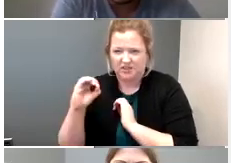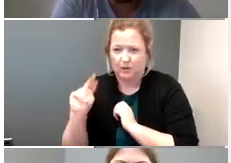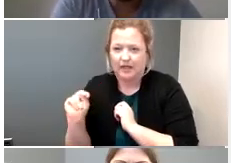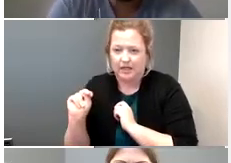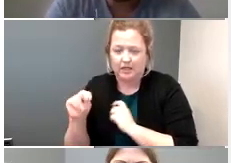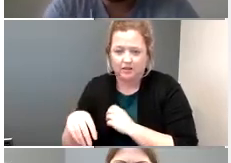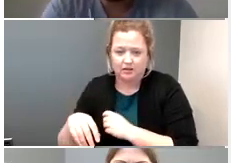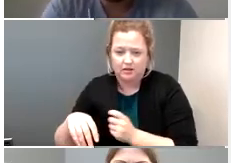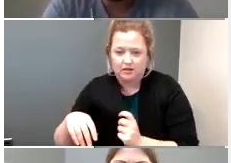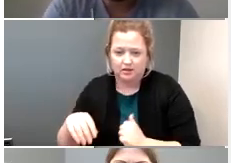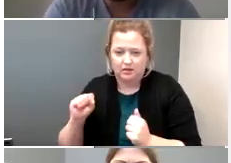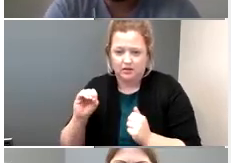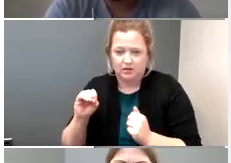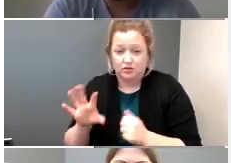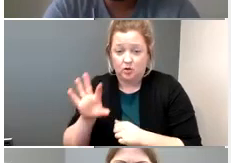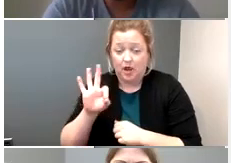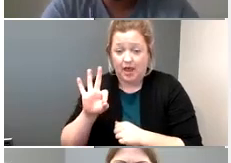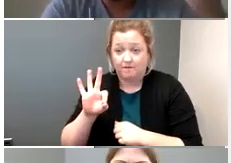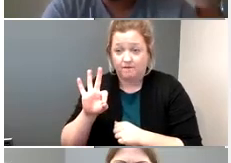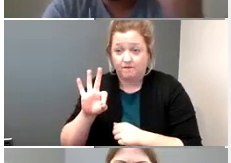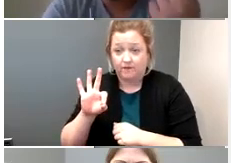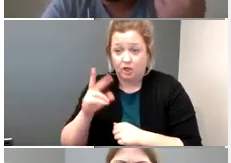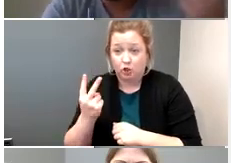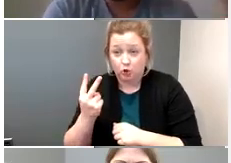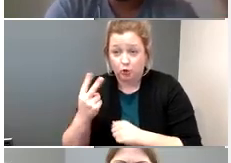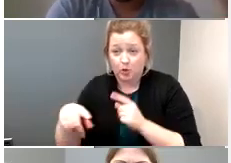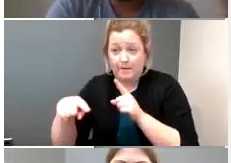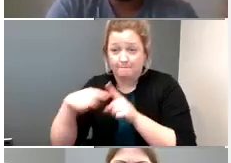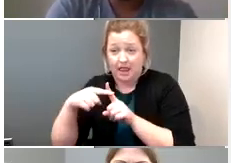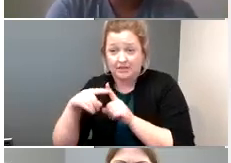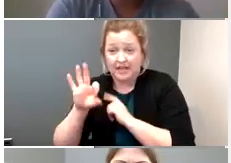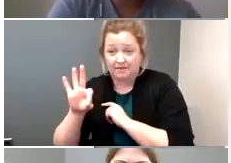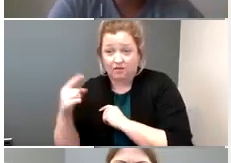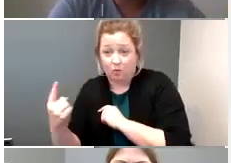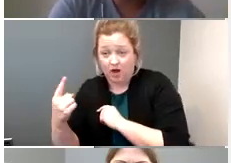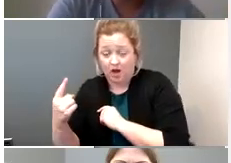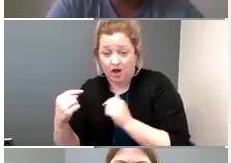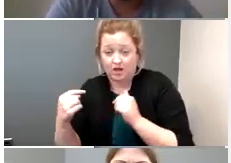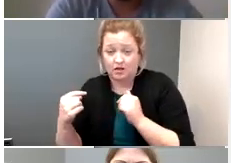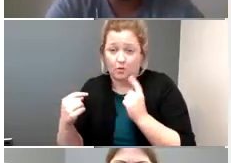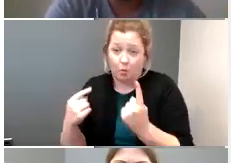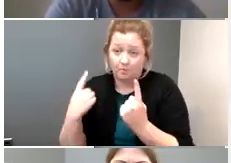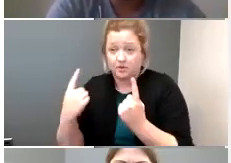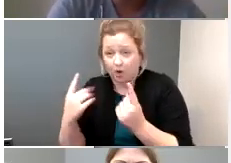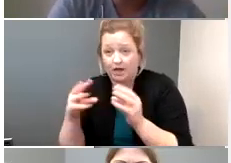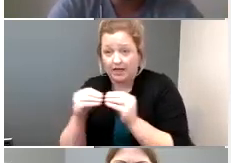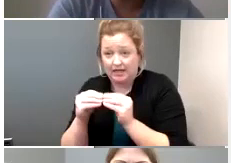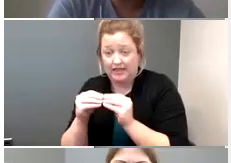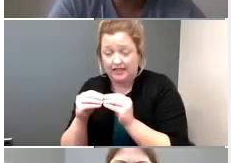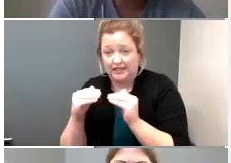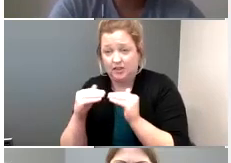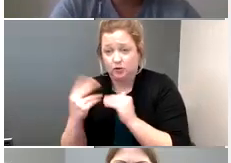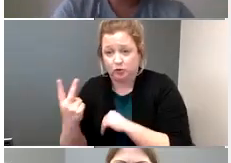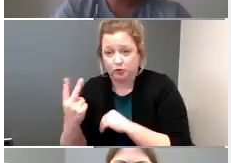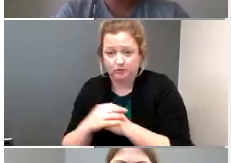this is 1, f of 2 plus f of 1 is going to be 1 plus 1, that is going to be 2. And then finally f of 3 plus f of